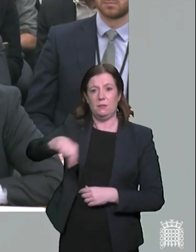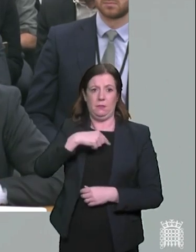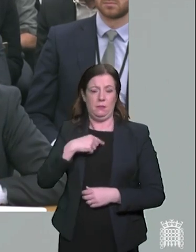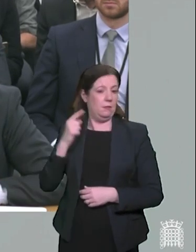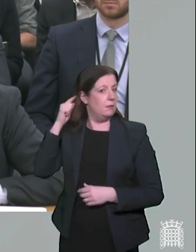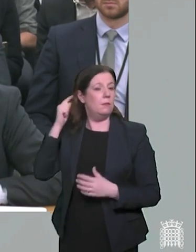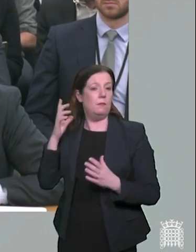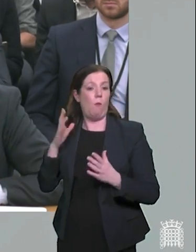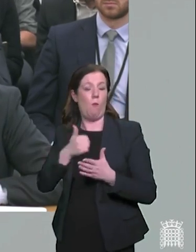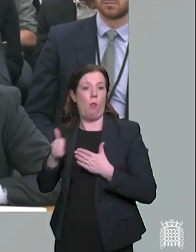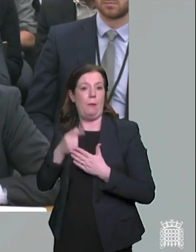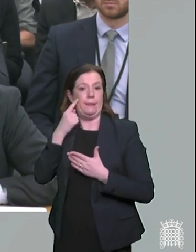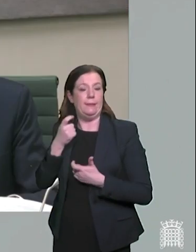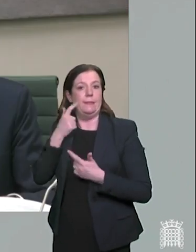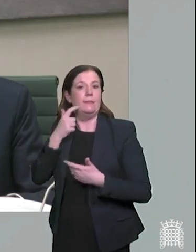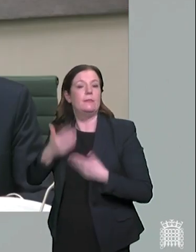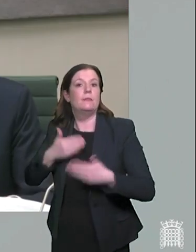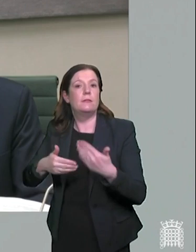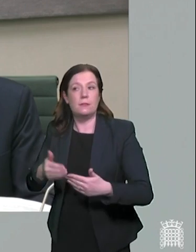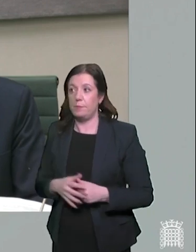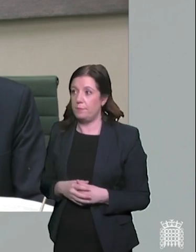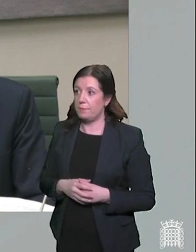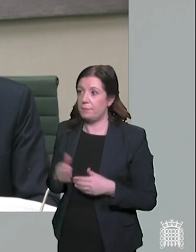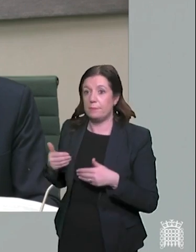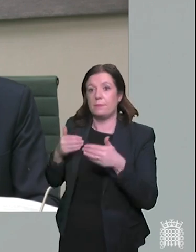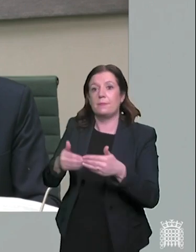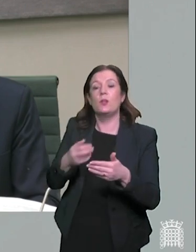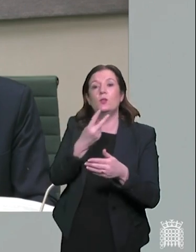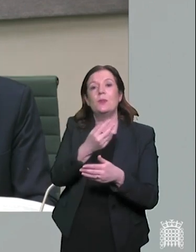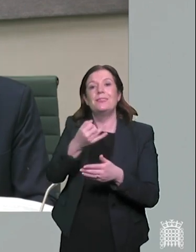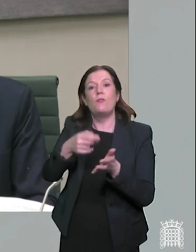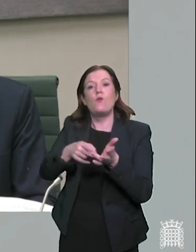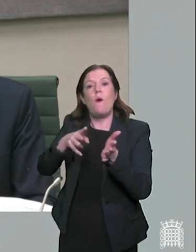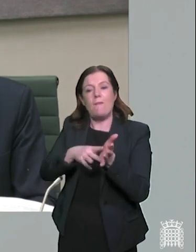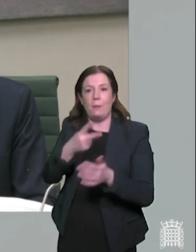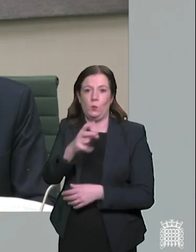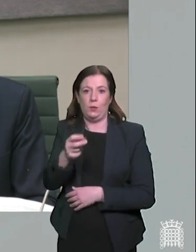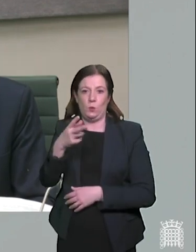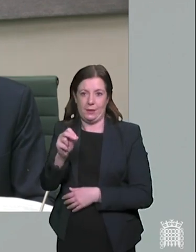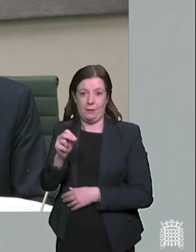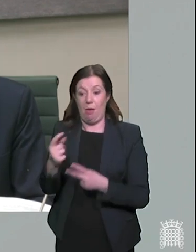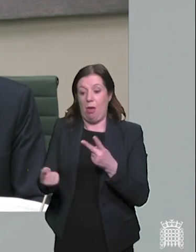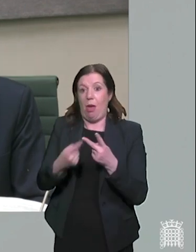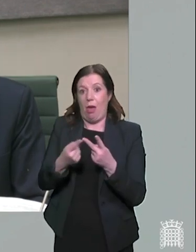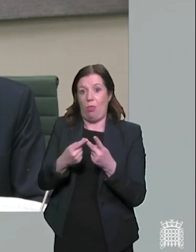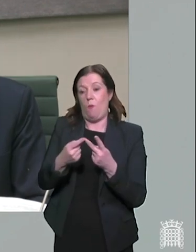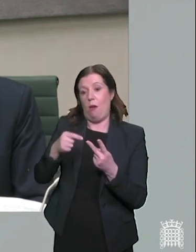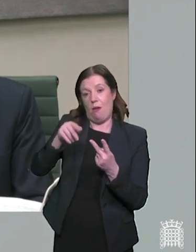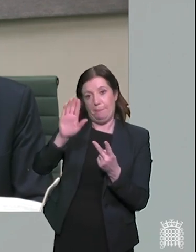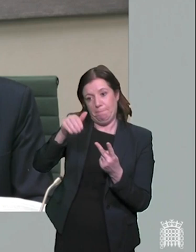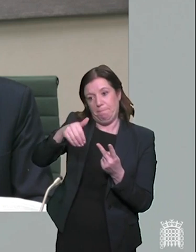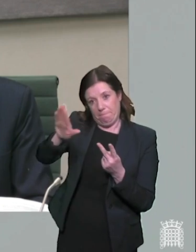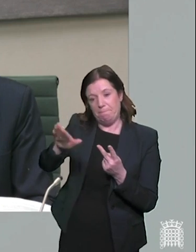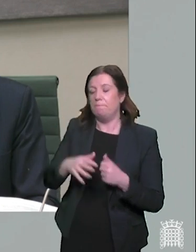it. I now turn to the 27th of November 2020. This was another unplanned leaving gathering for a different